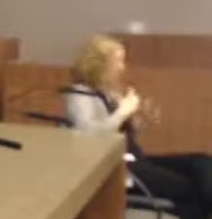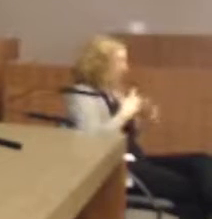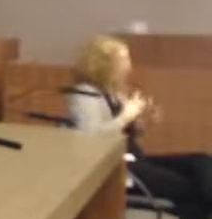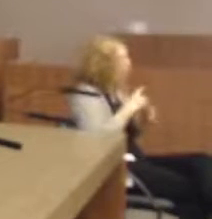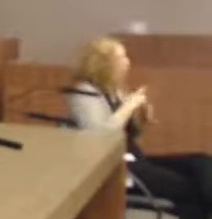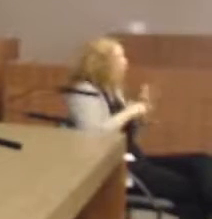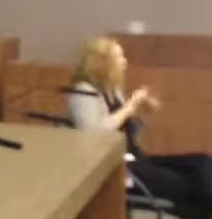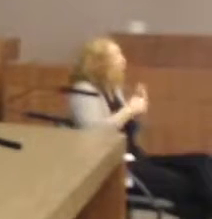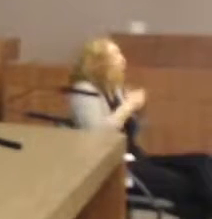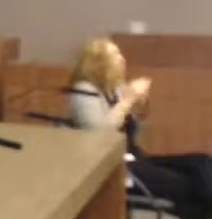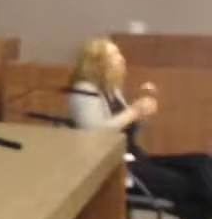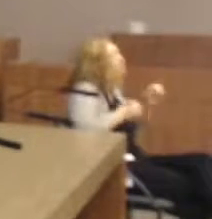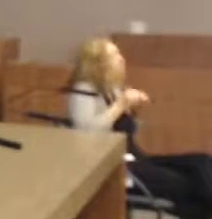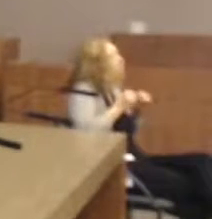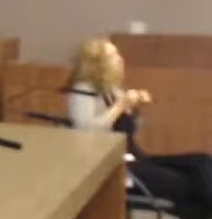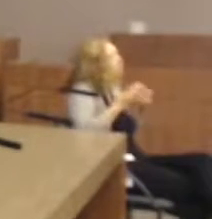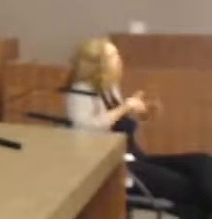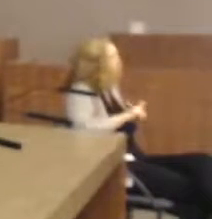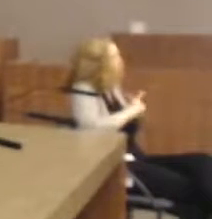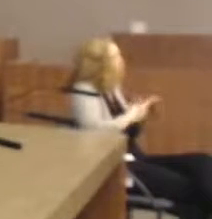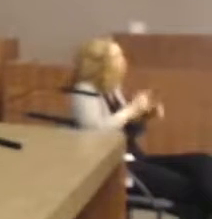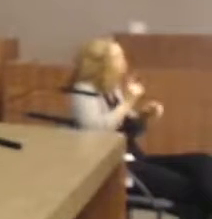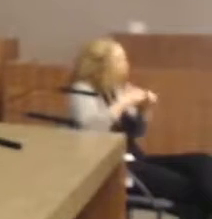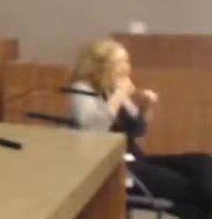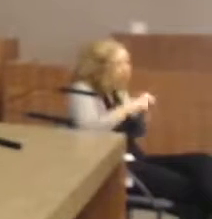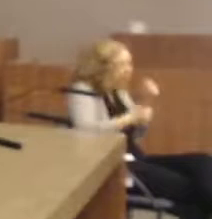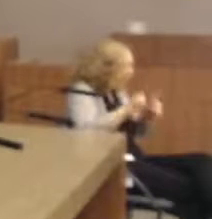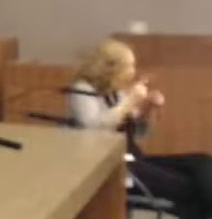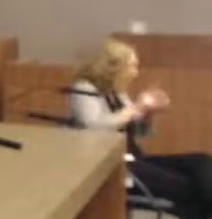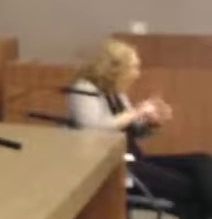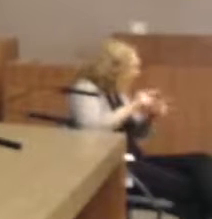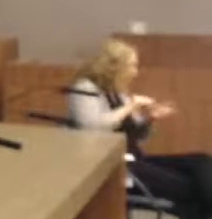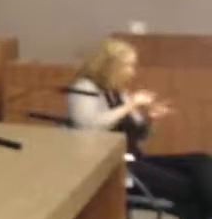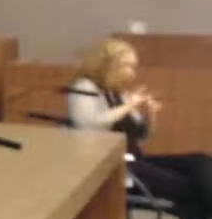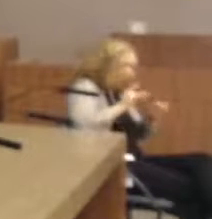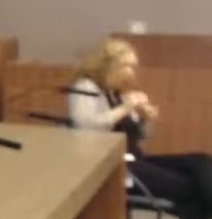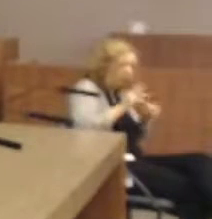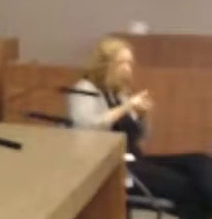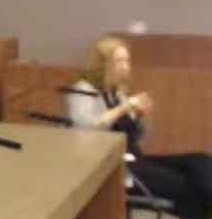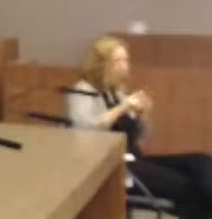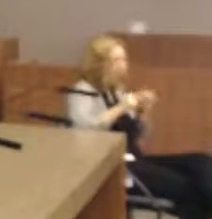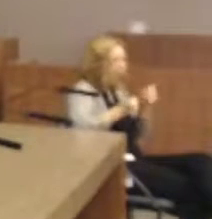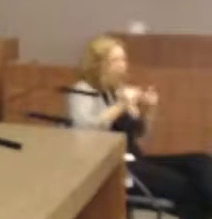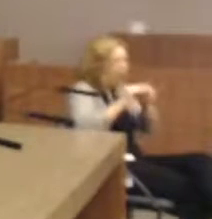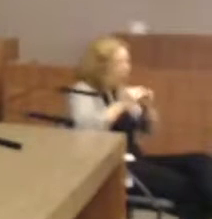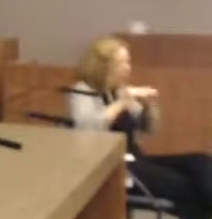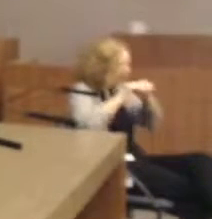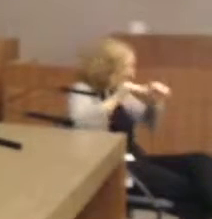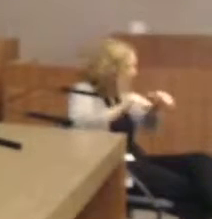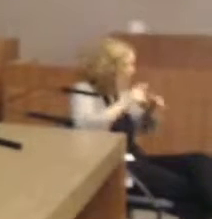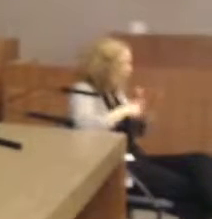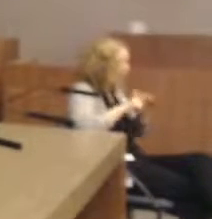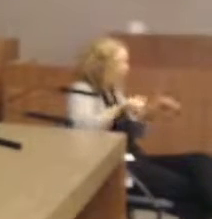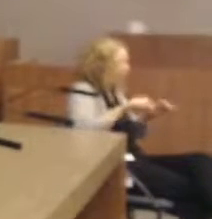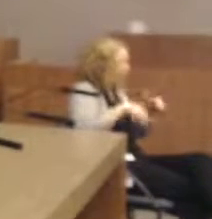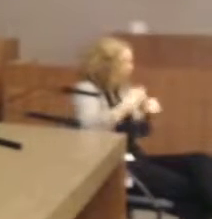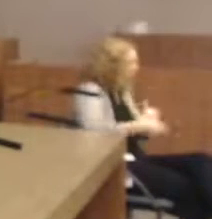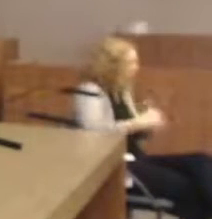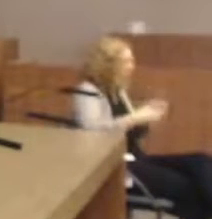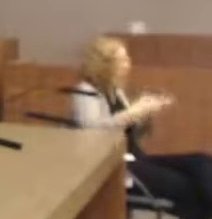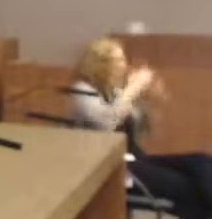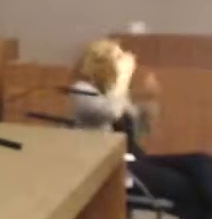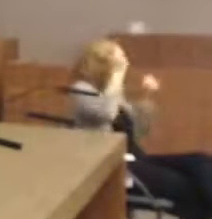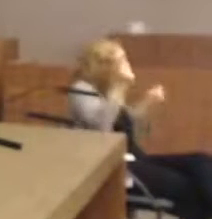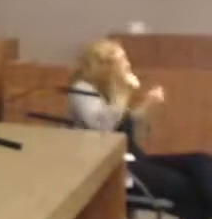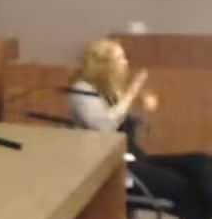of those emotions are kicked in, and you don't remember which test they're talking about or what level they said or what needs to be done next.